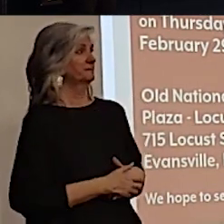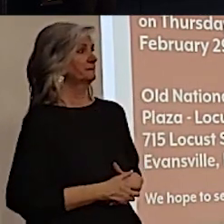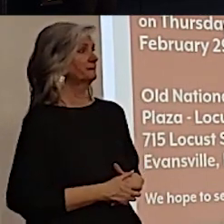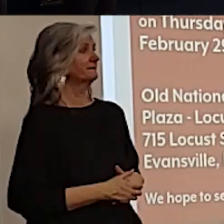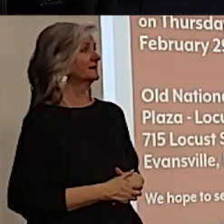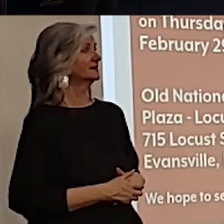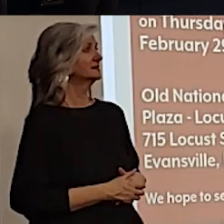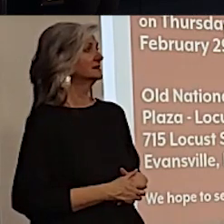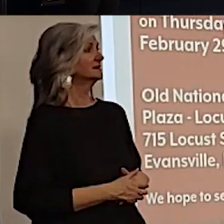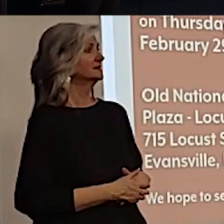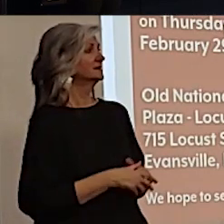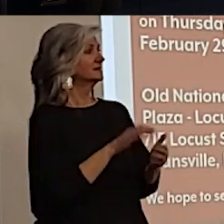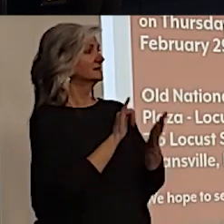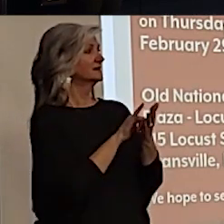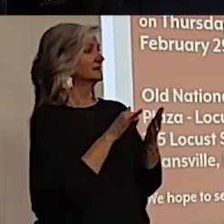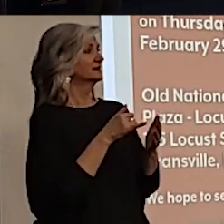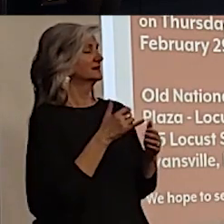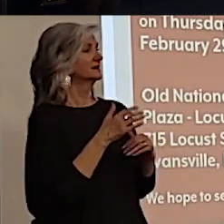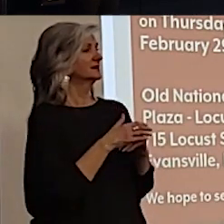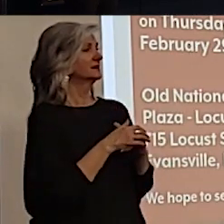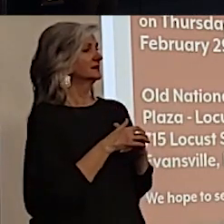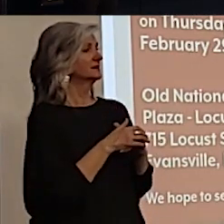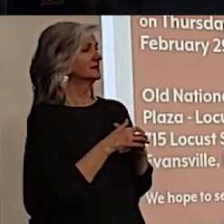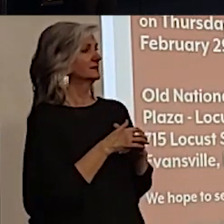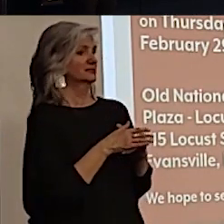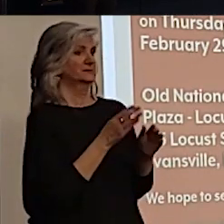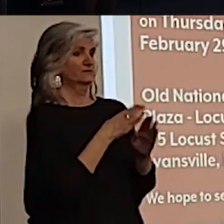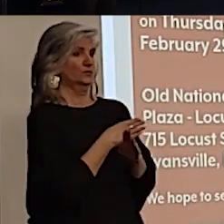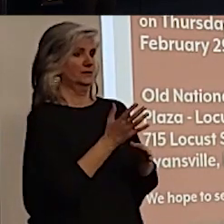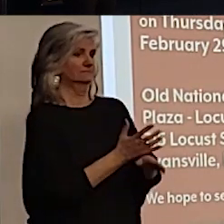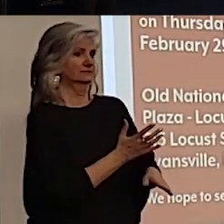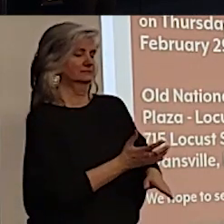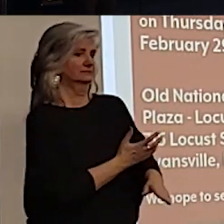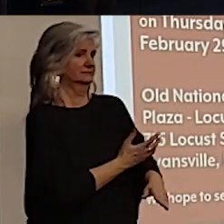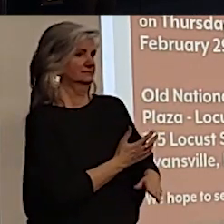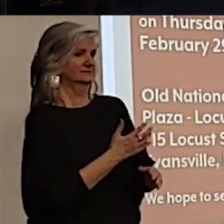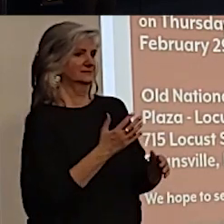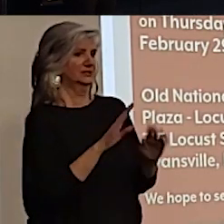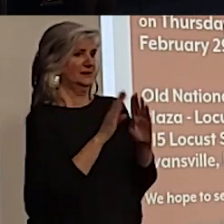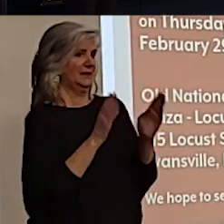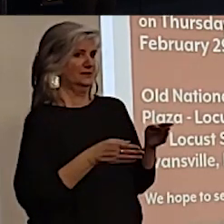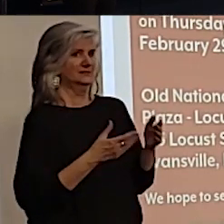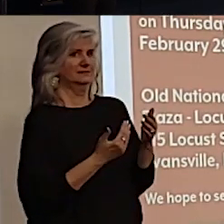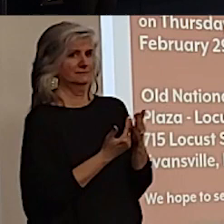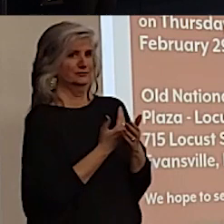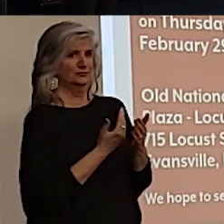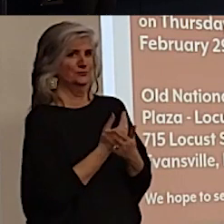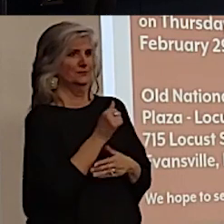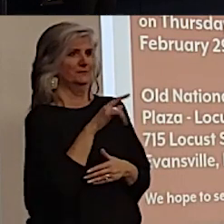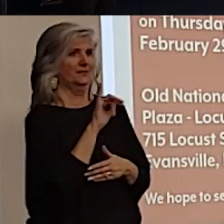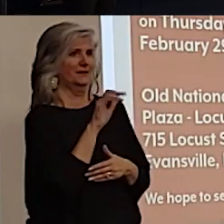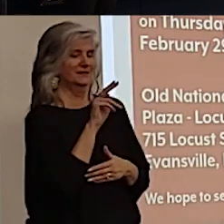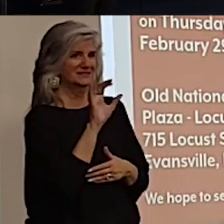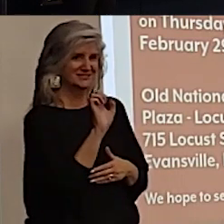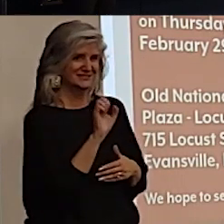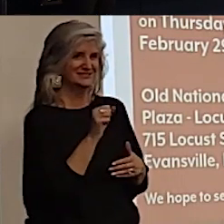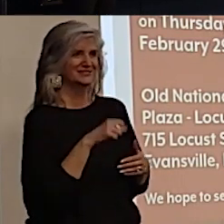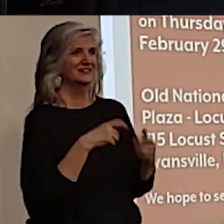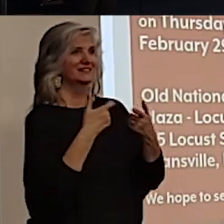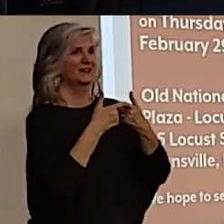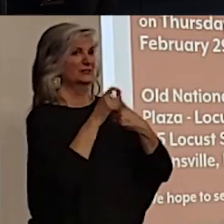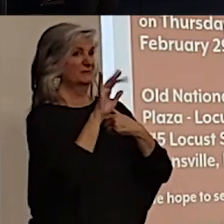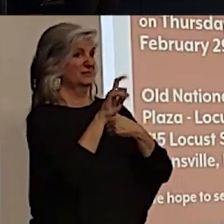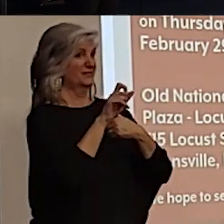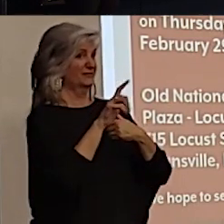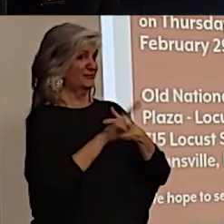Yep. That was even before they upgraded the house and added new appliances. Their electric bills that